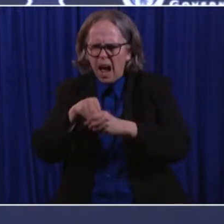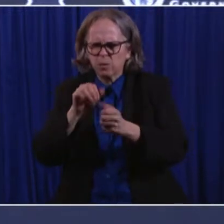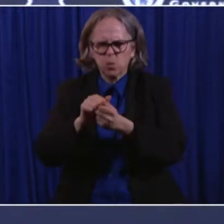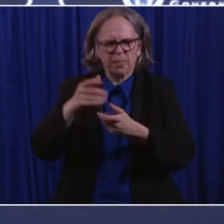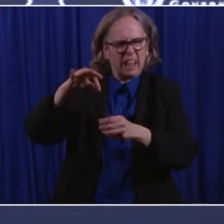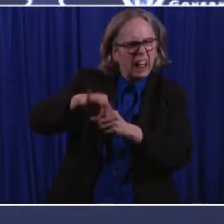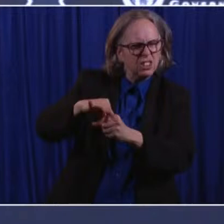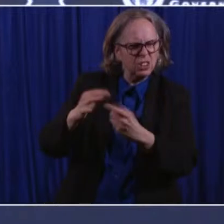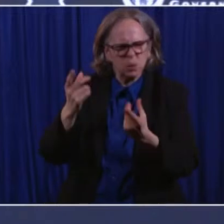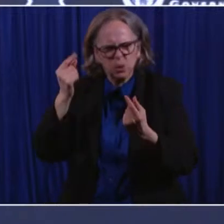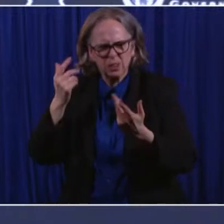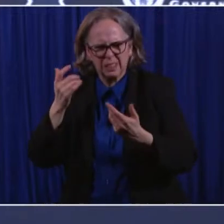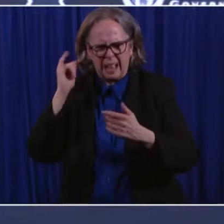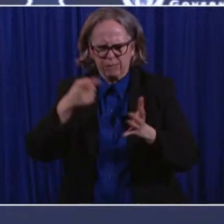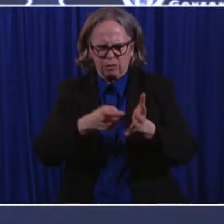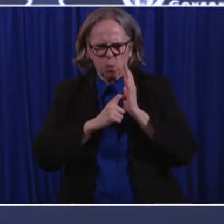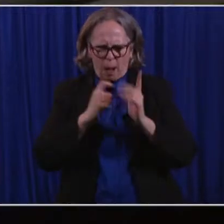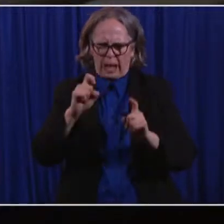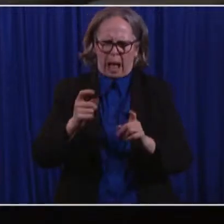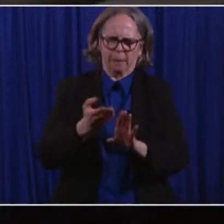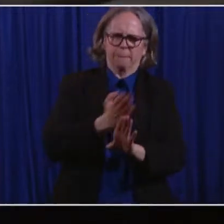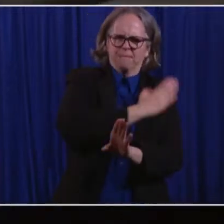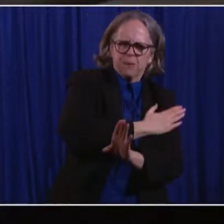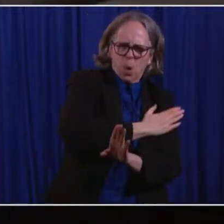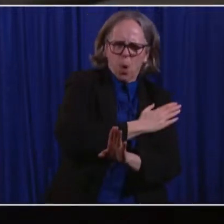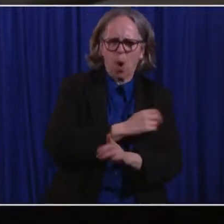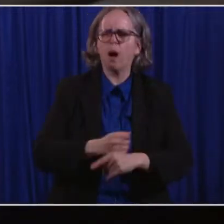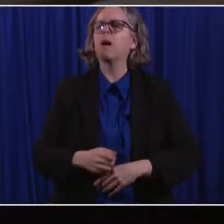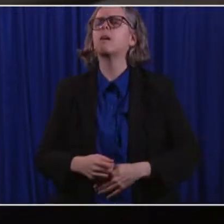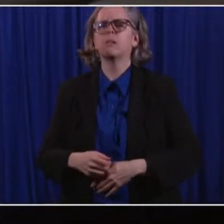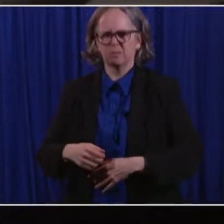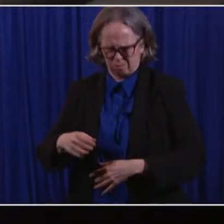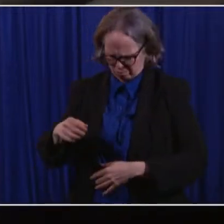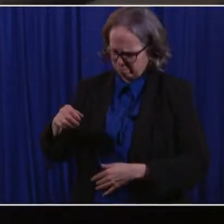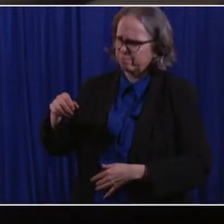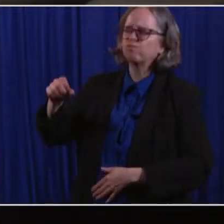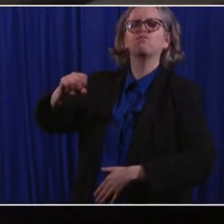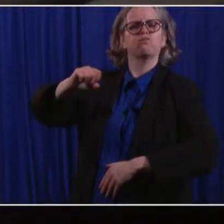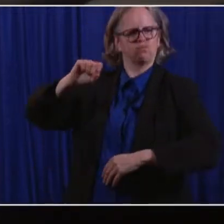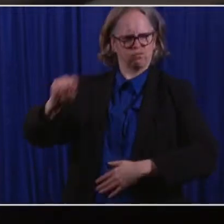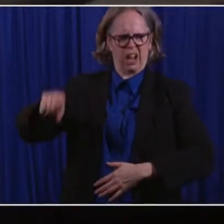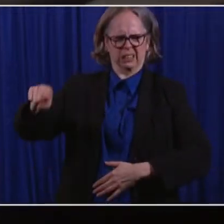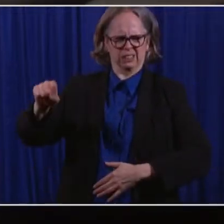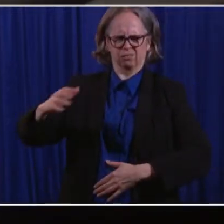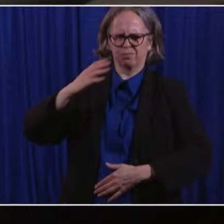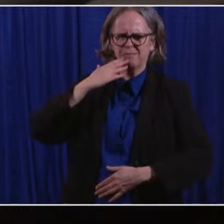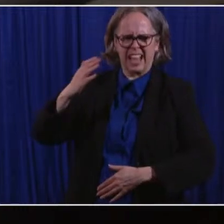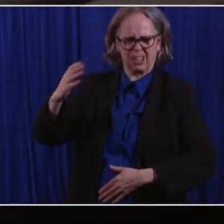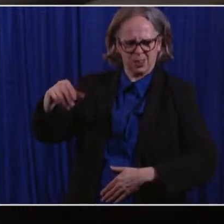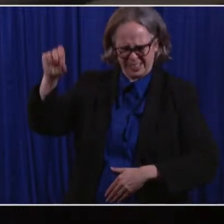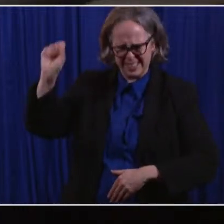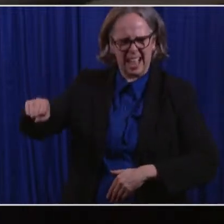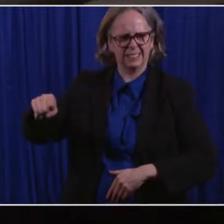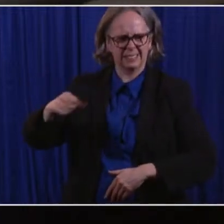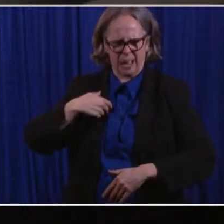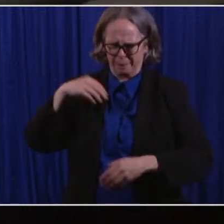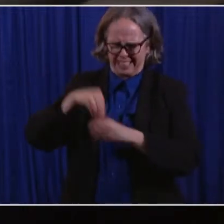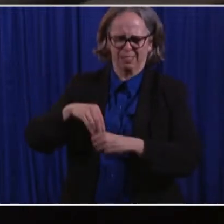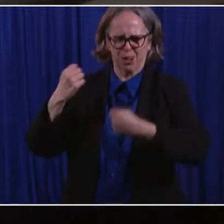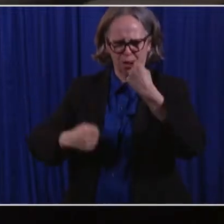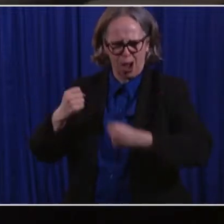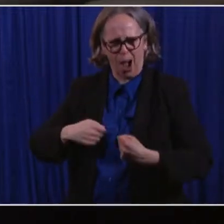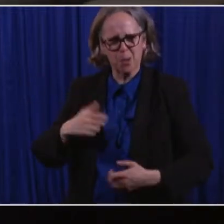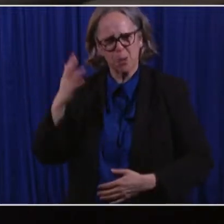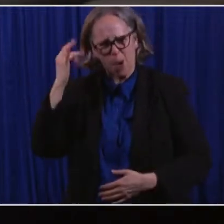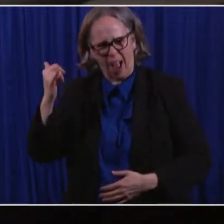take place. Well, absolutely, Governor, and I appreciate that opportunity. I am joining you from the car. I'm actually in Dayton today,